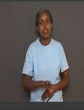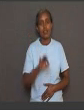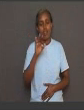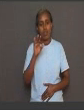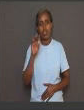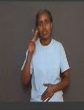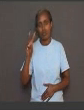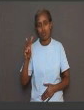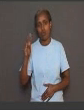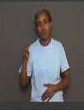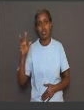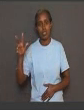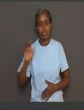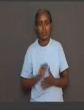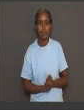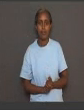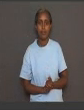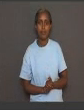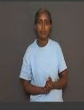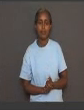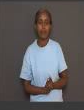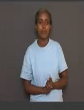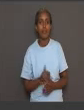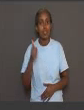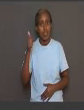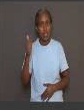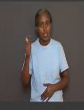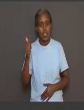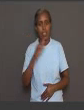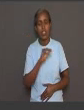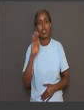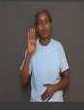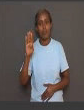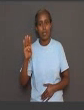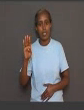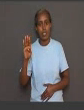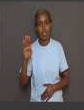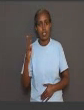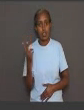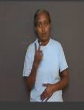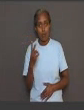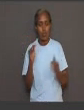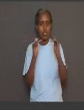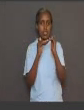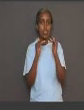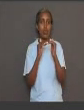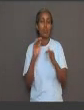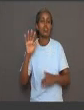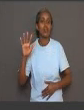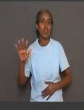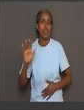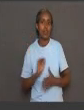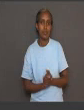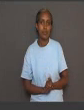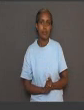at 2, 3. A and B both equal 5.